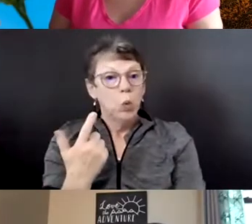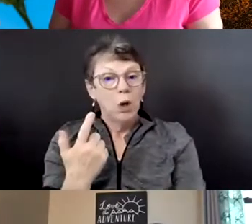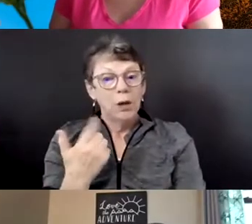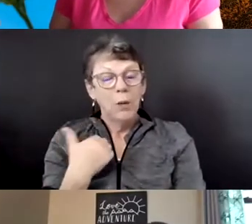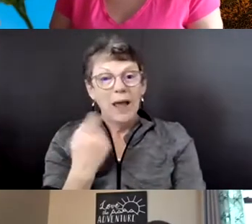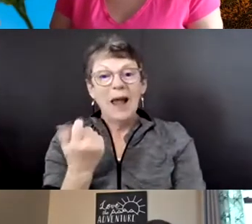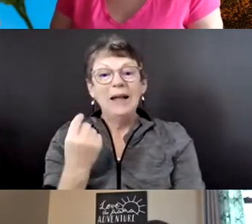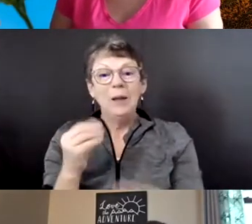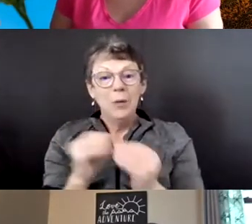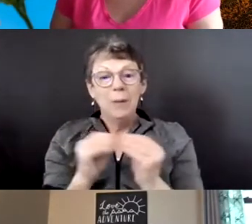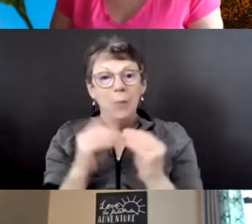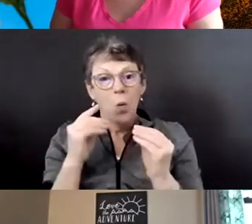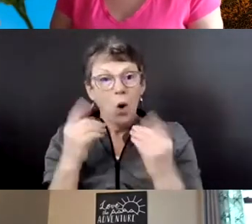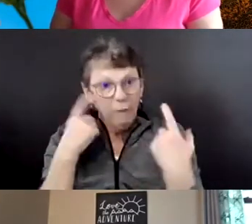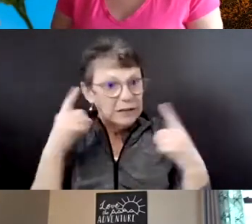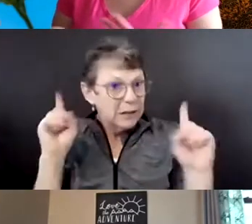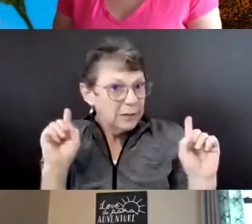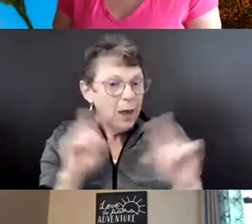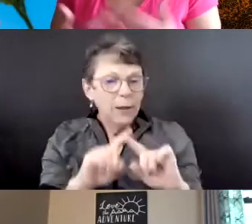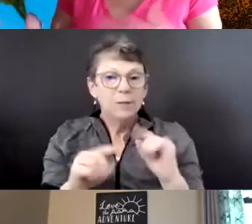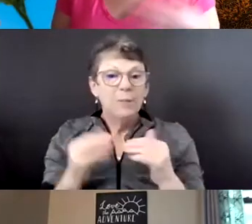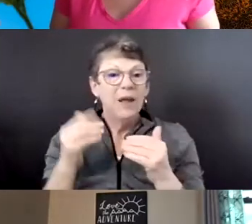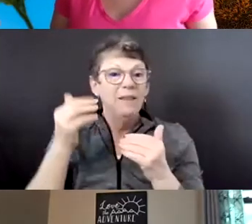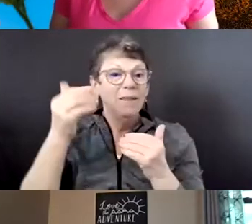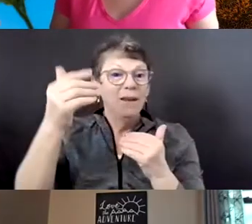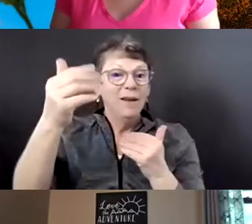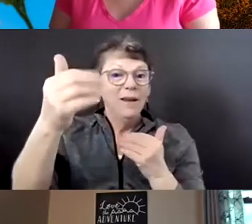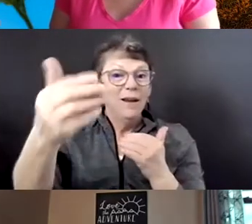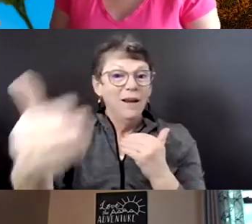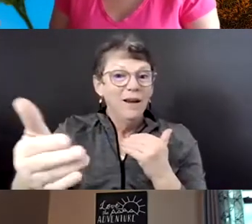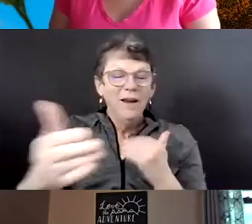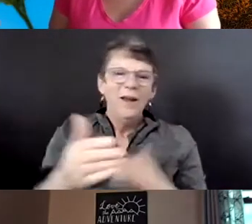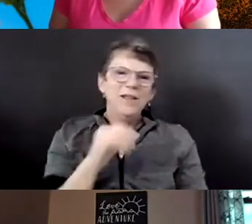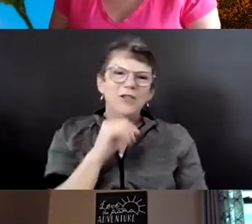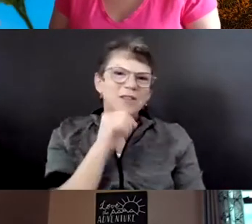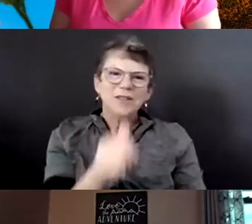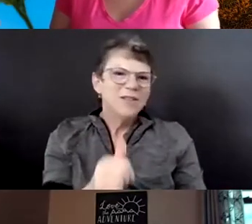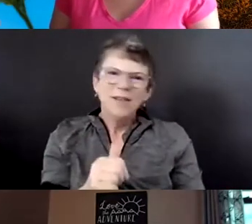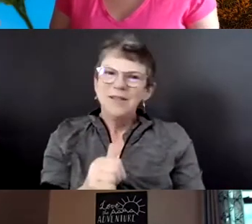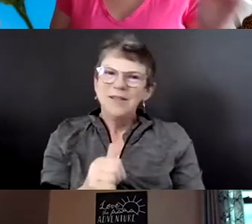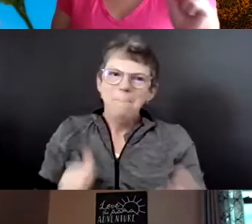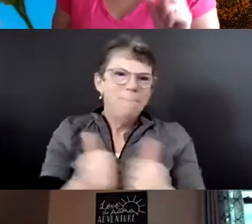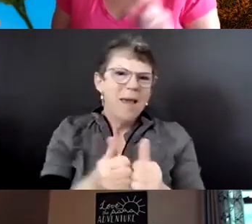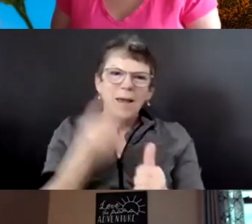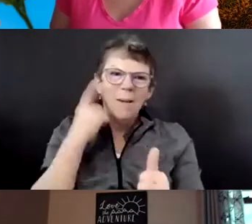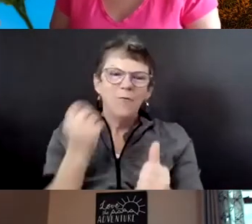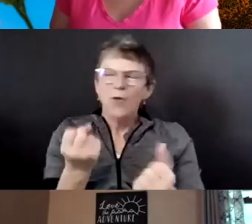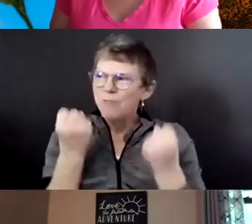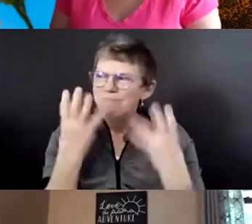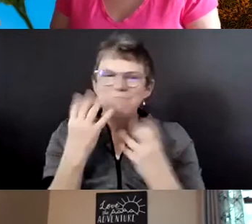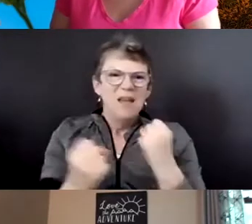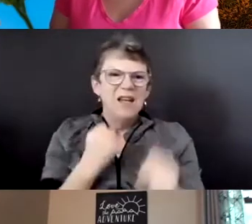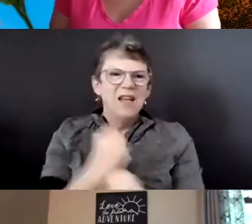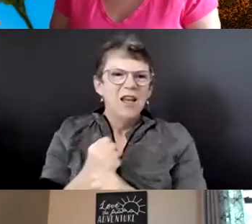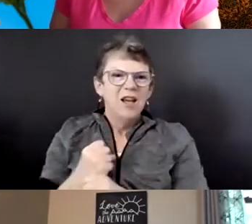success with that, but going forward, though, like I said, it just doesn't make up for all of the years where there was no or just too small of an